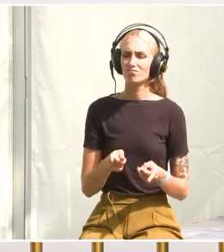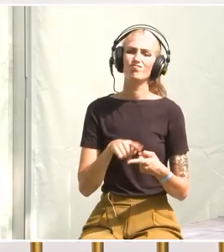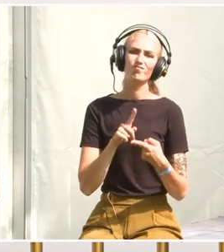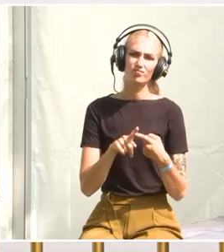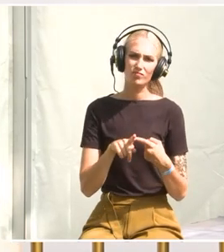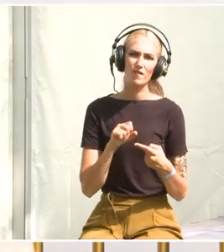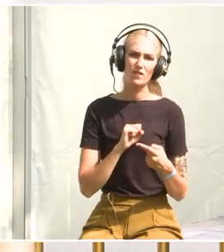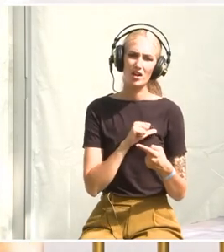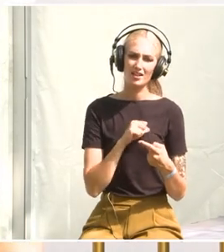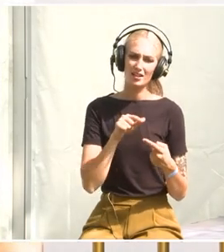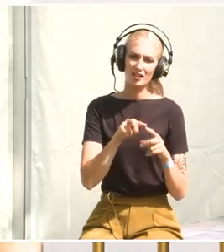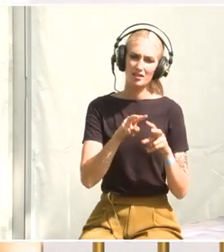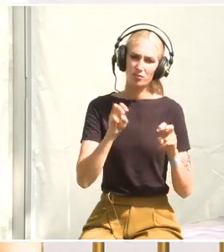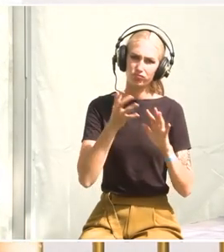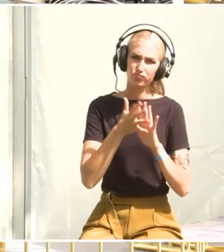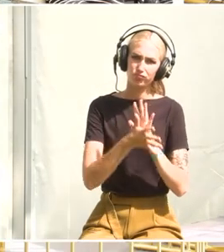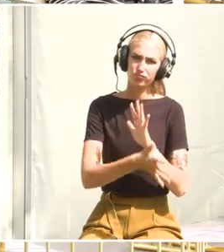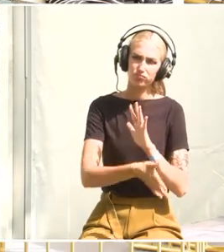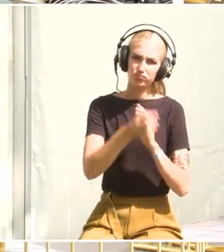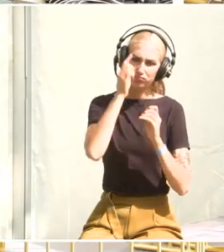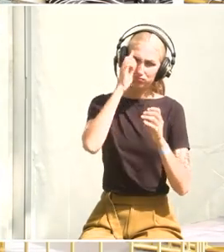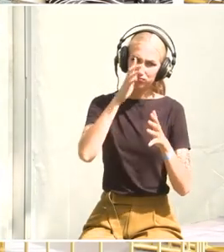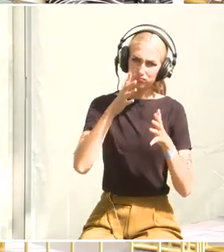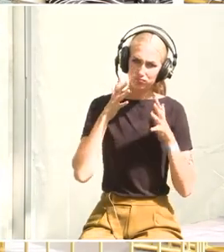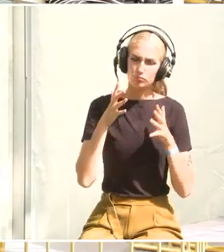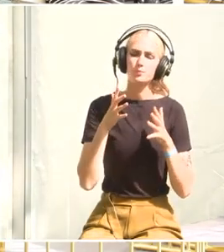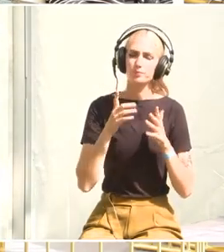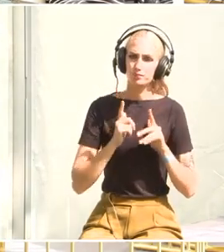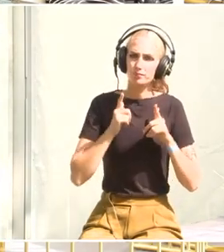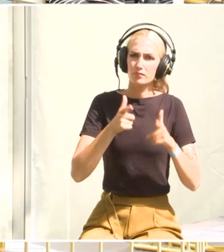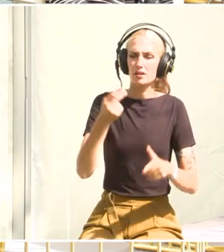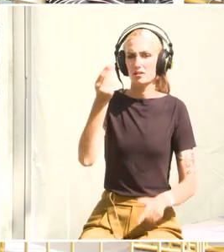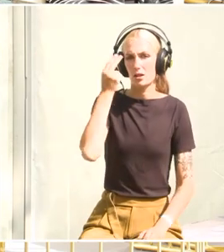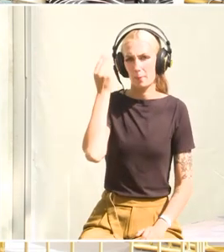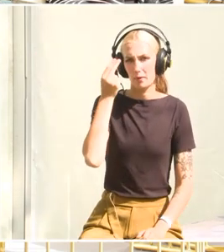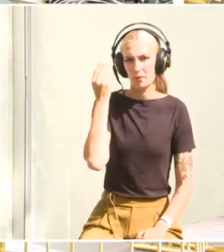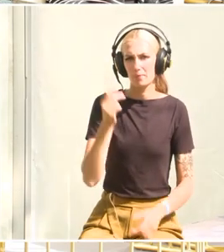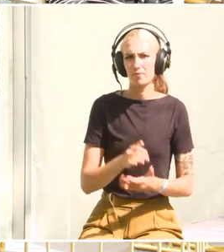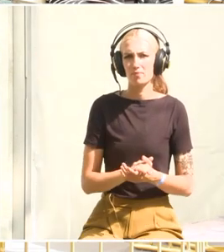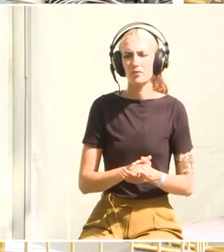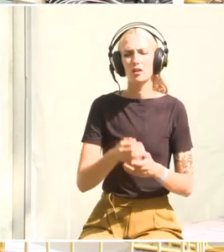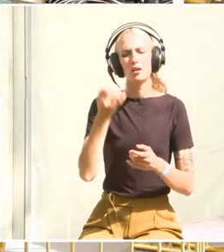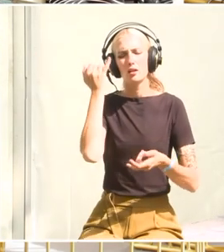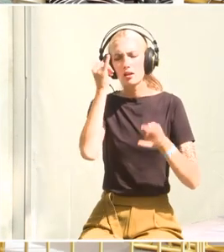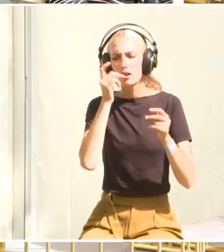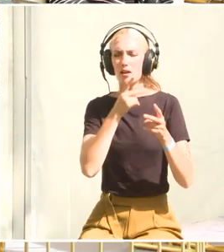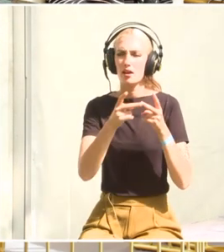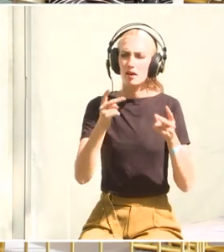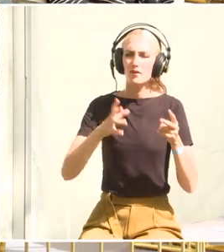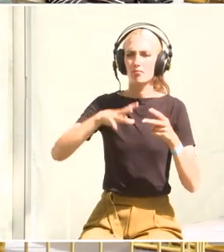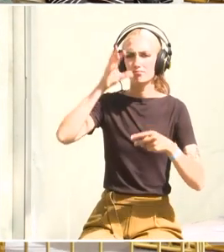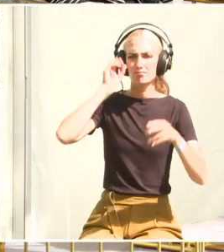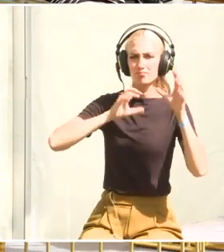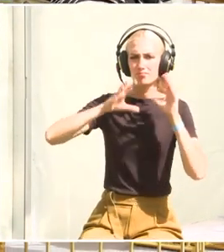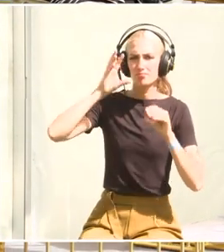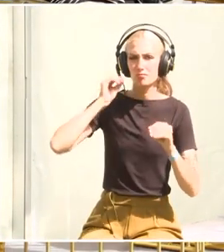much better. And then I went to study that, and of course I got some ideas, and I hope that now my